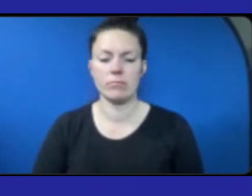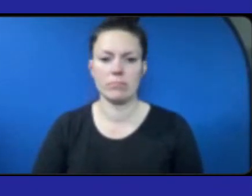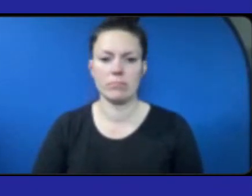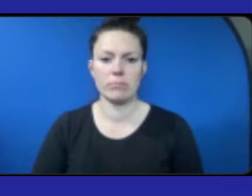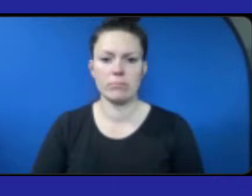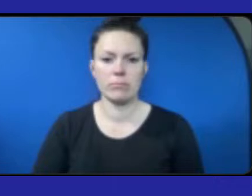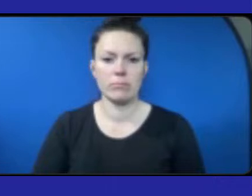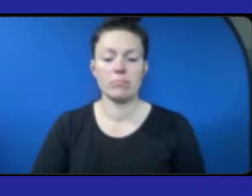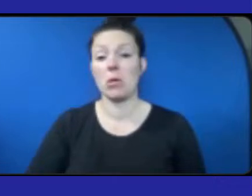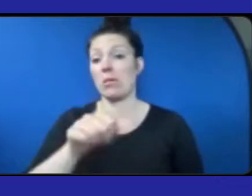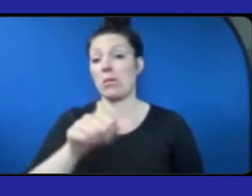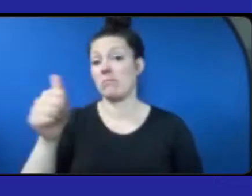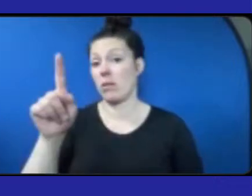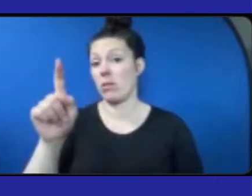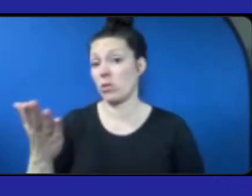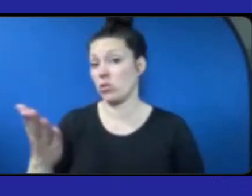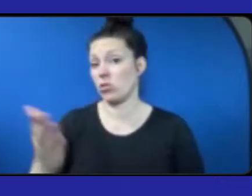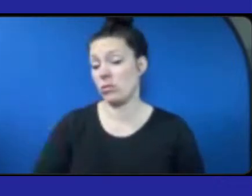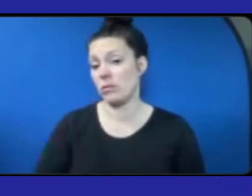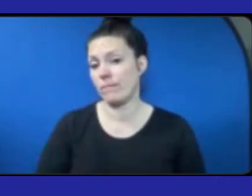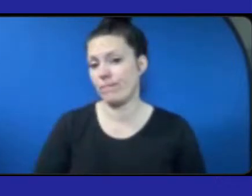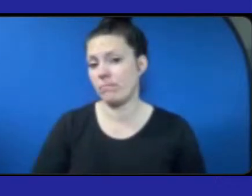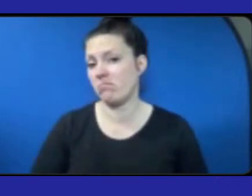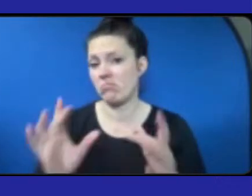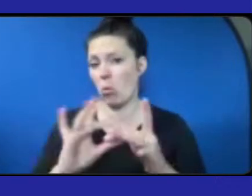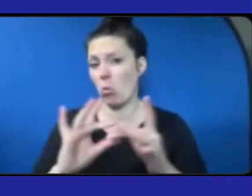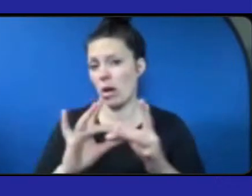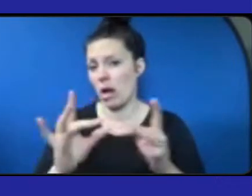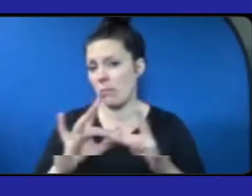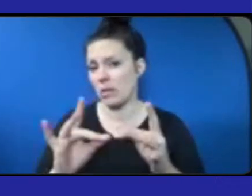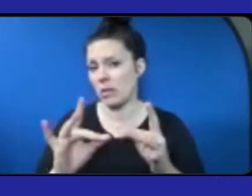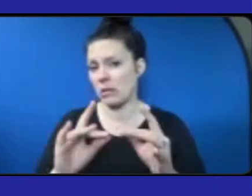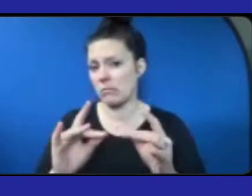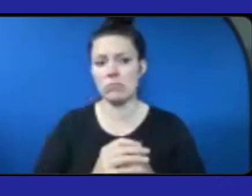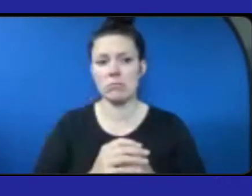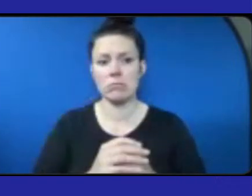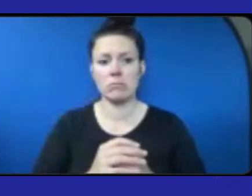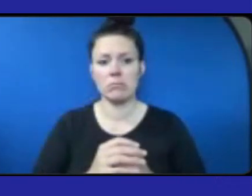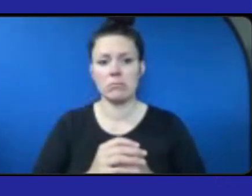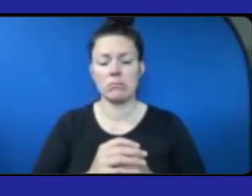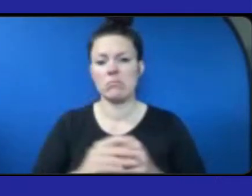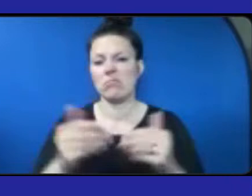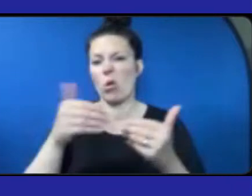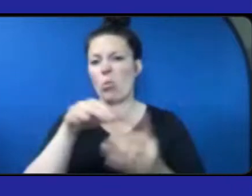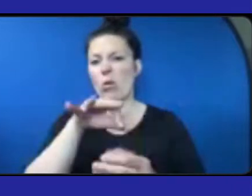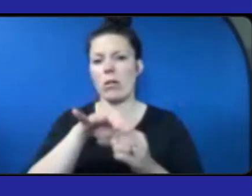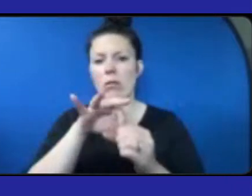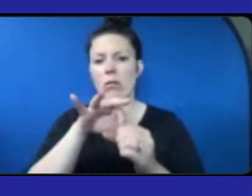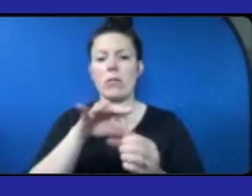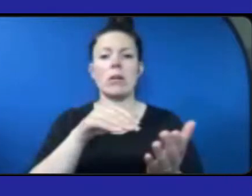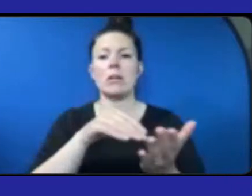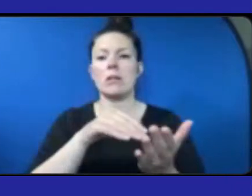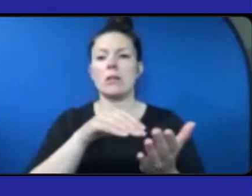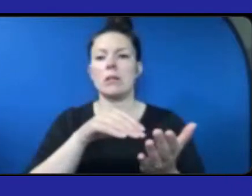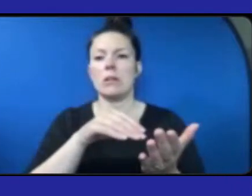All right, any additional questions, comments? If not, let me go to the vote. Dr.